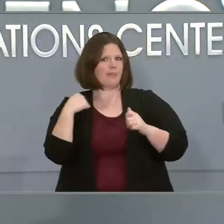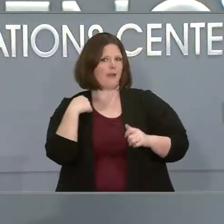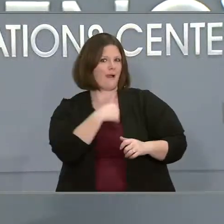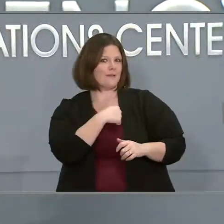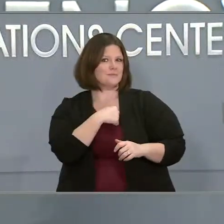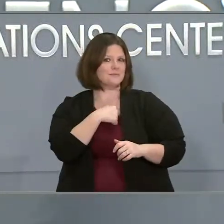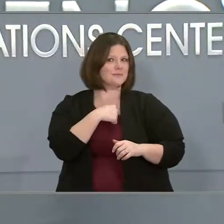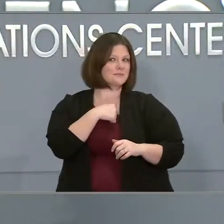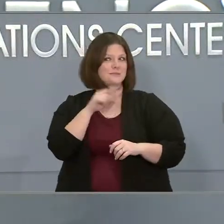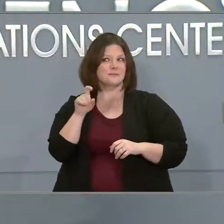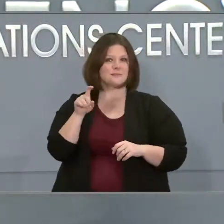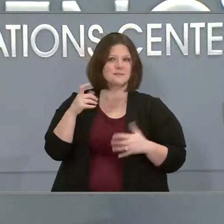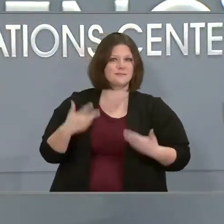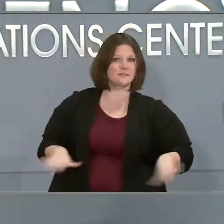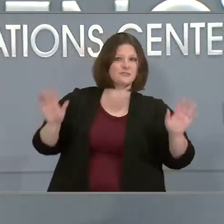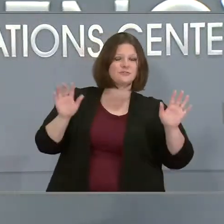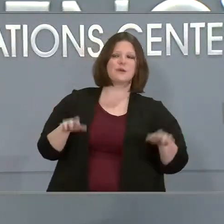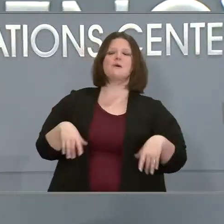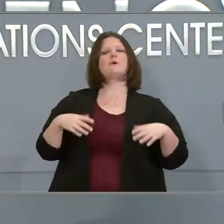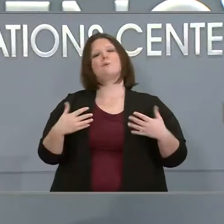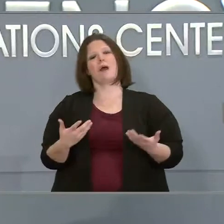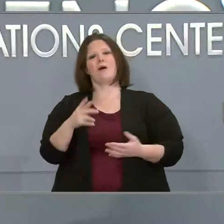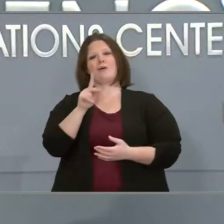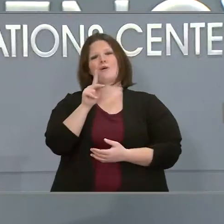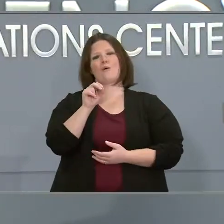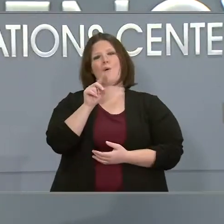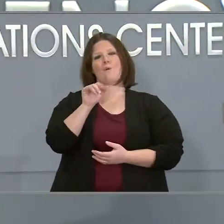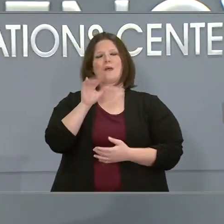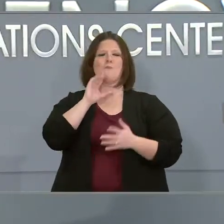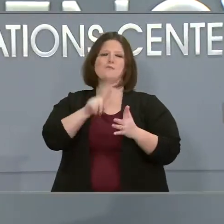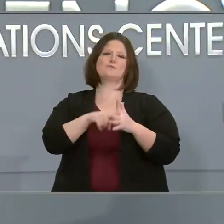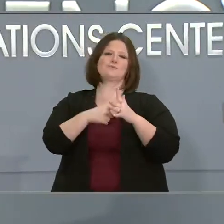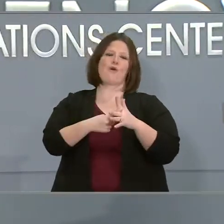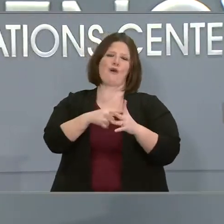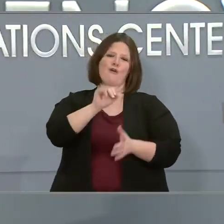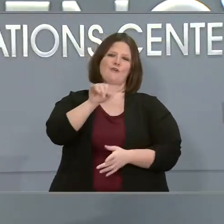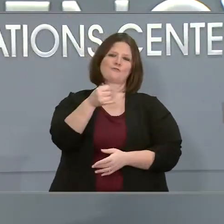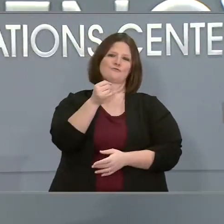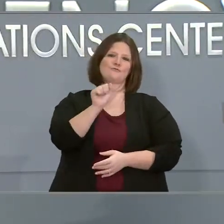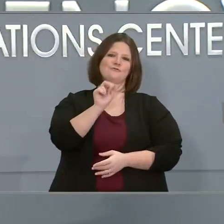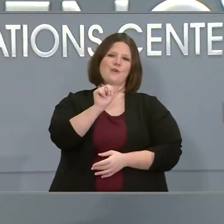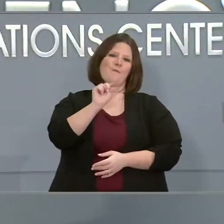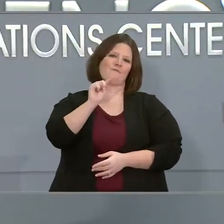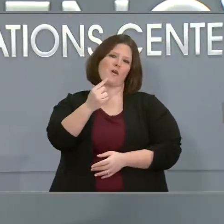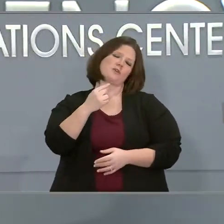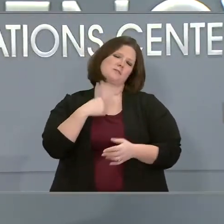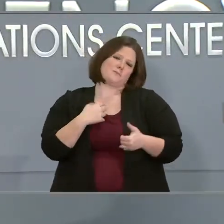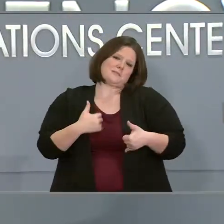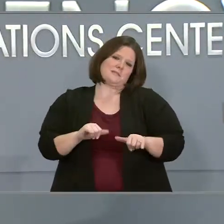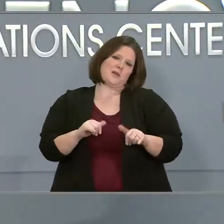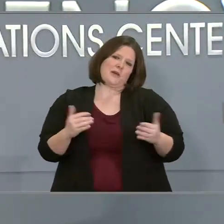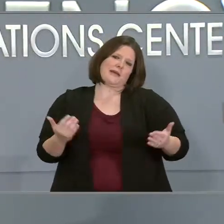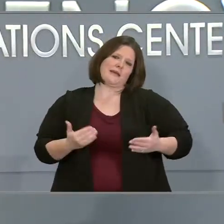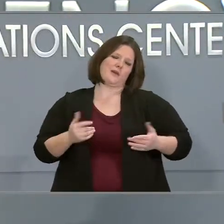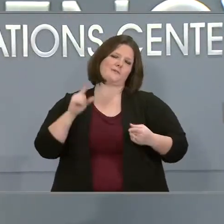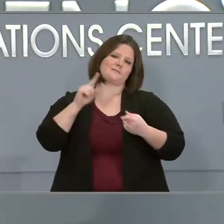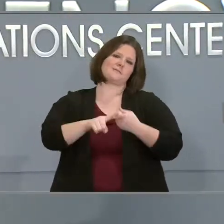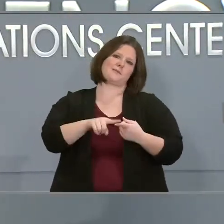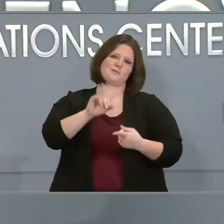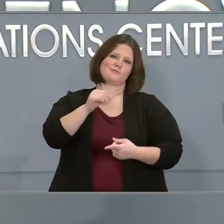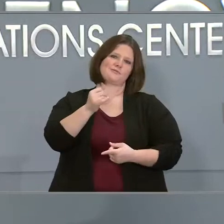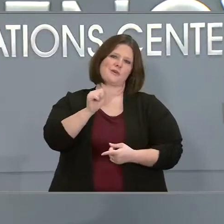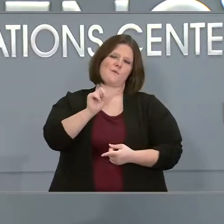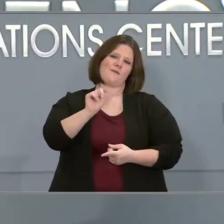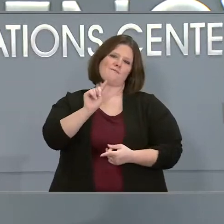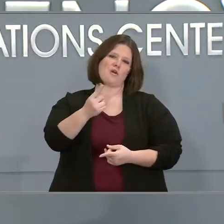these briefings after this? Well, Cody Kinsley's going to take over on January 1st. Until then, I will certainly be here, and I imagine with